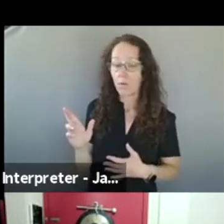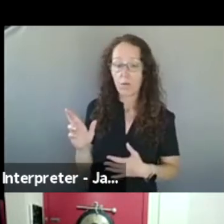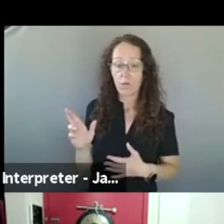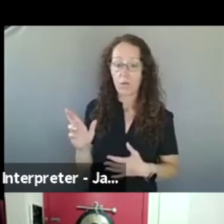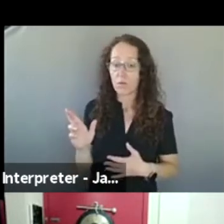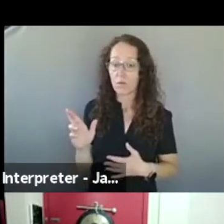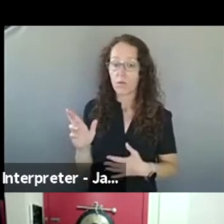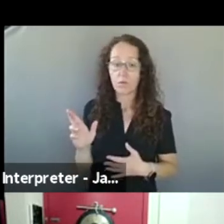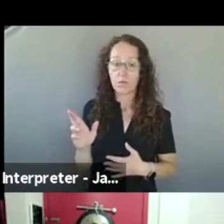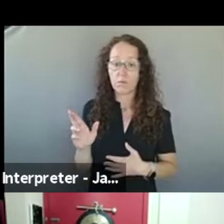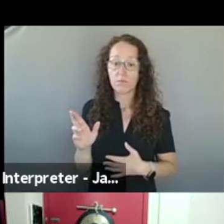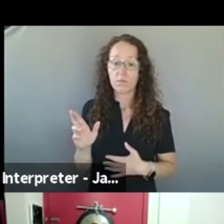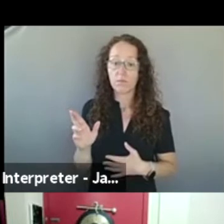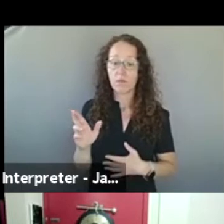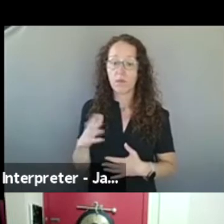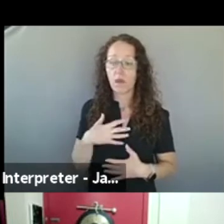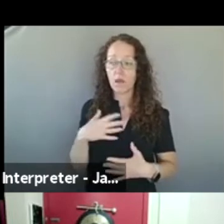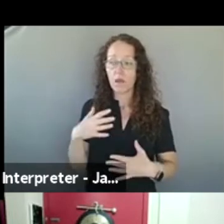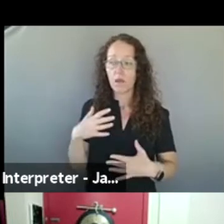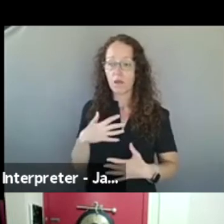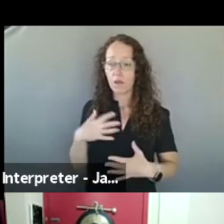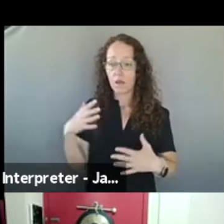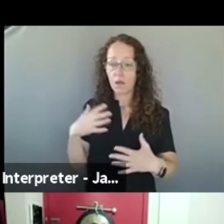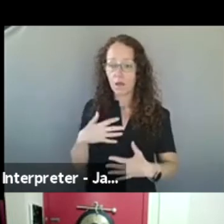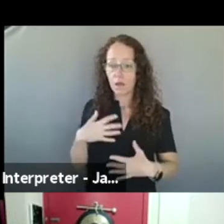or whether your breaths are short,